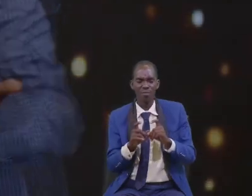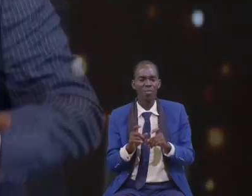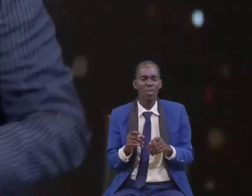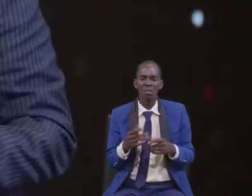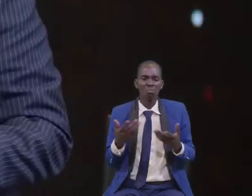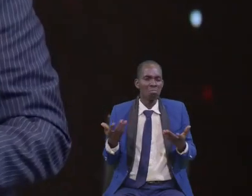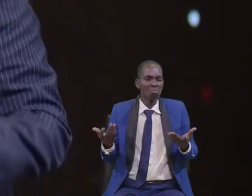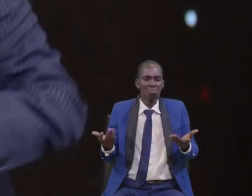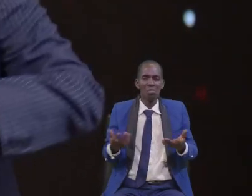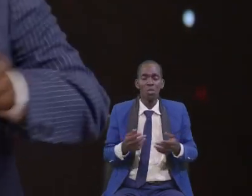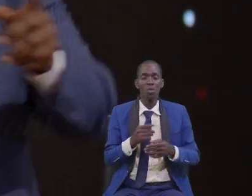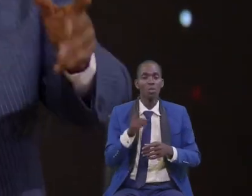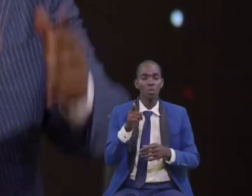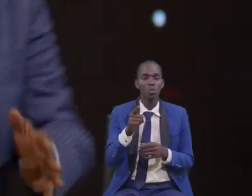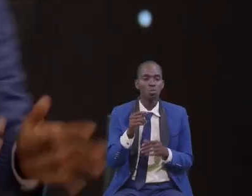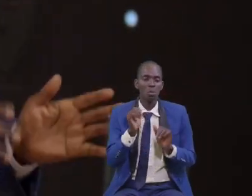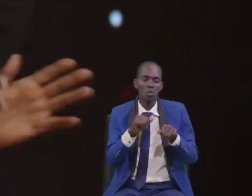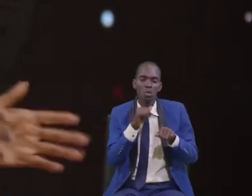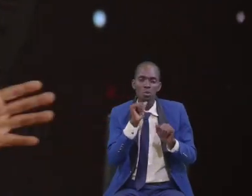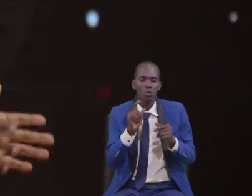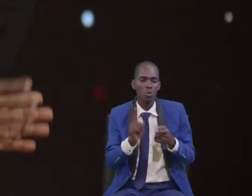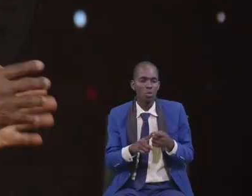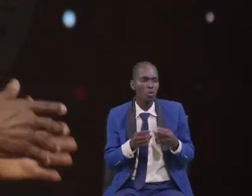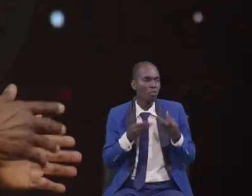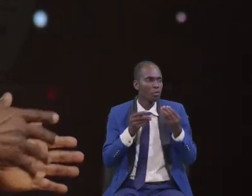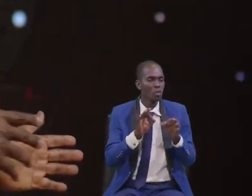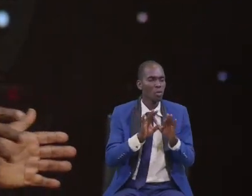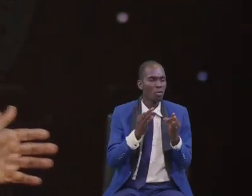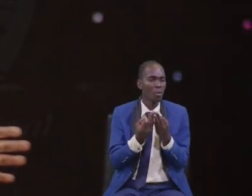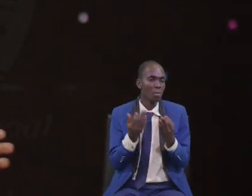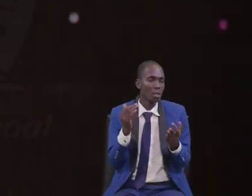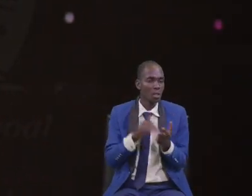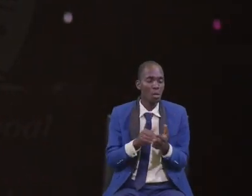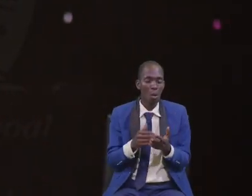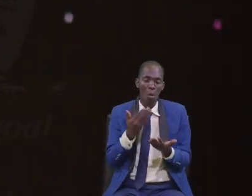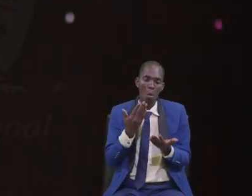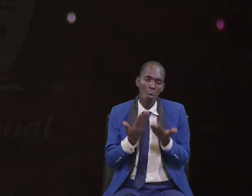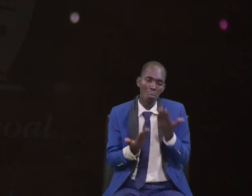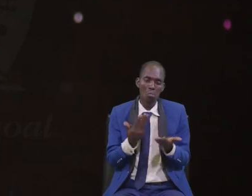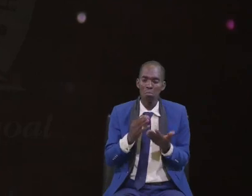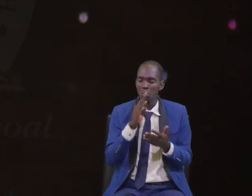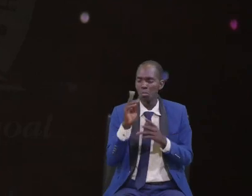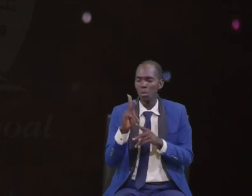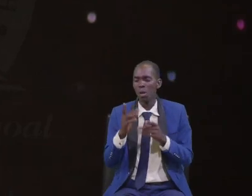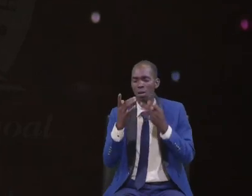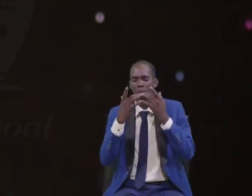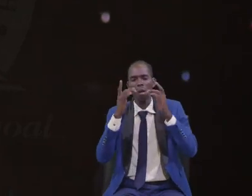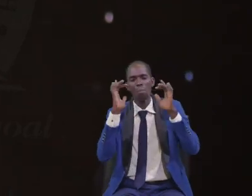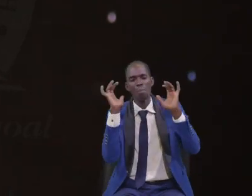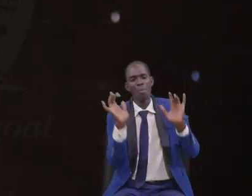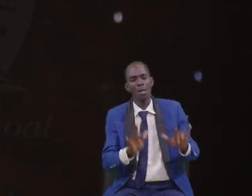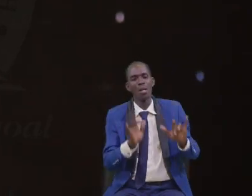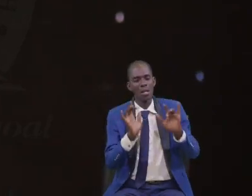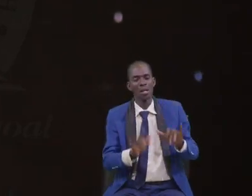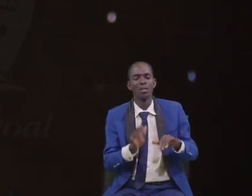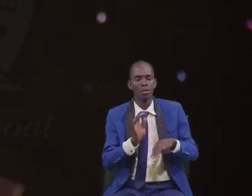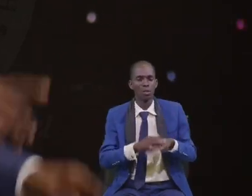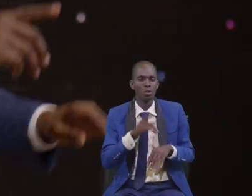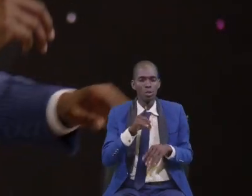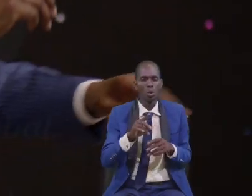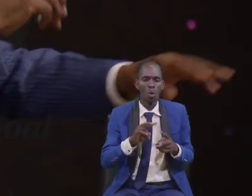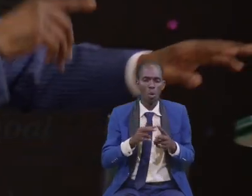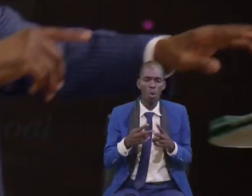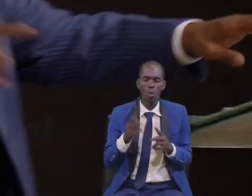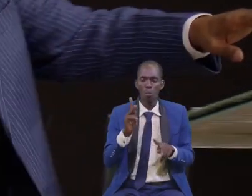cannot make ends meet? How about when people ridicule you? And when people insult you, assault